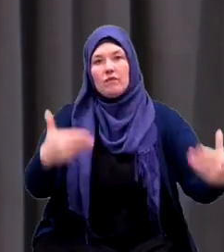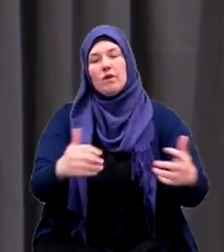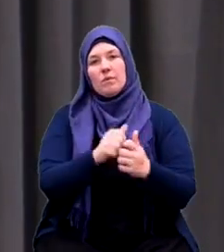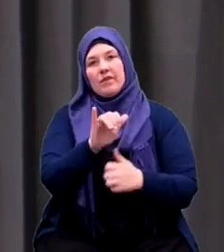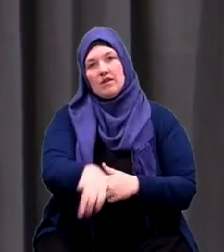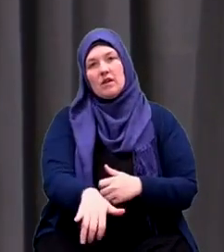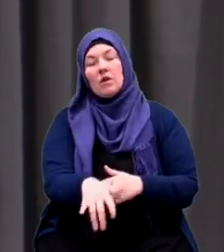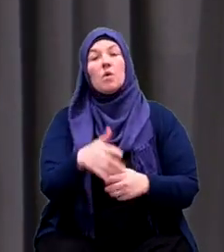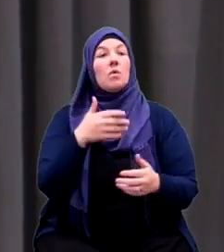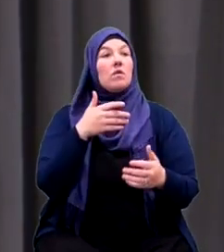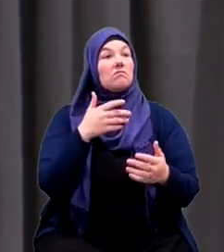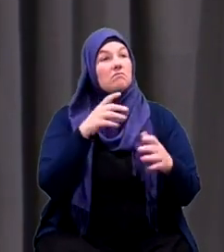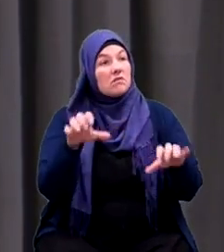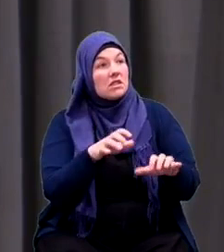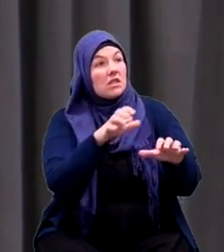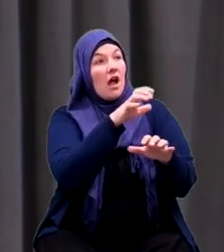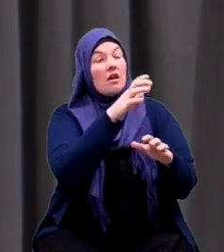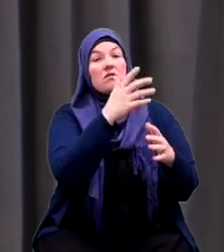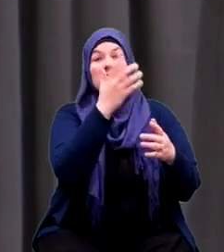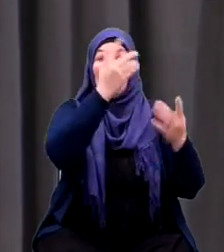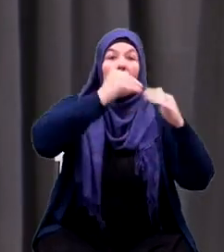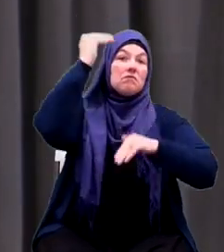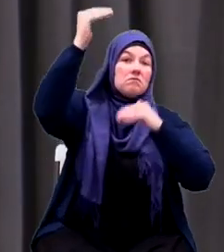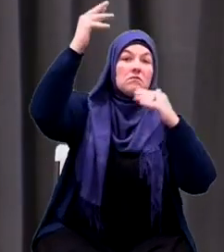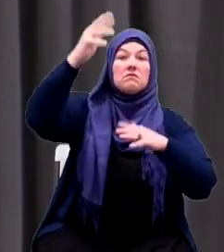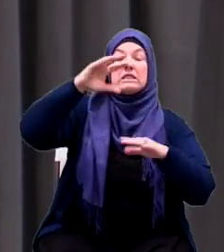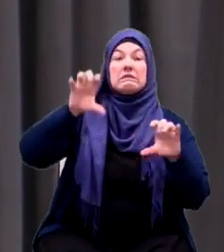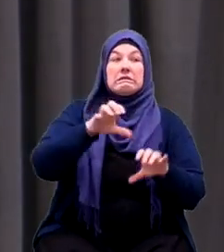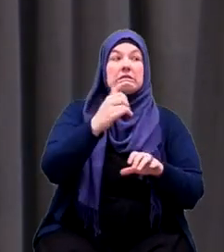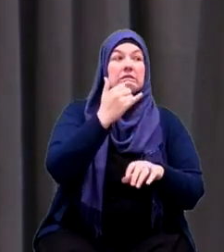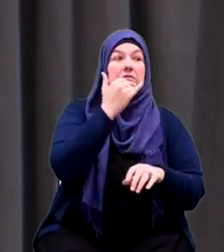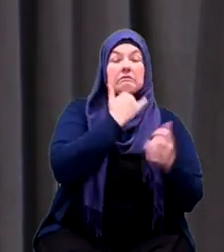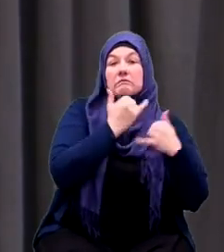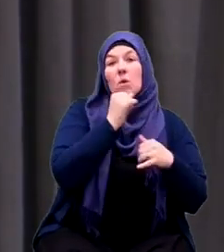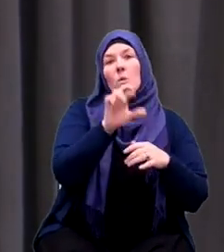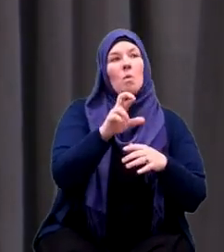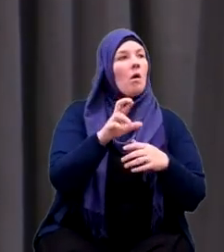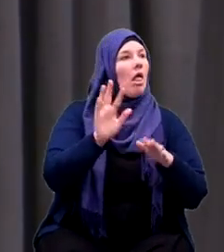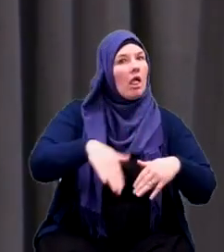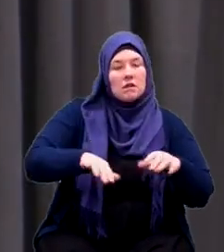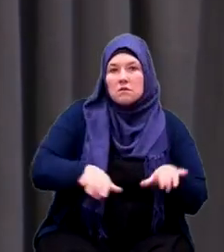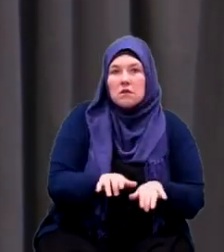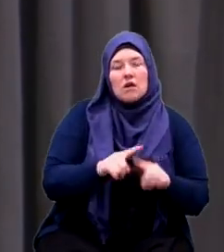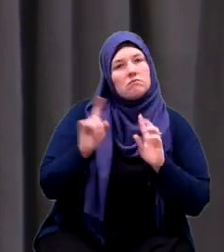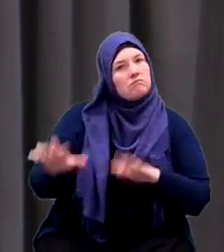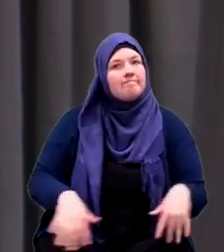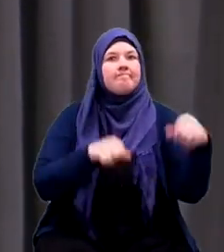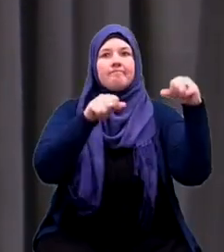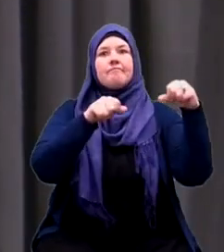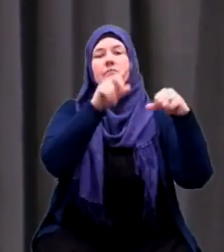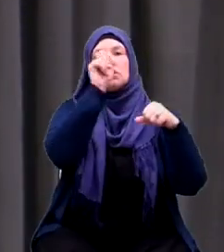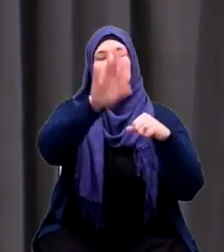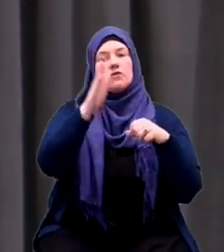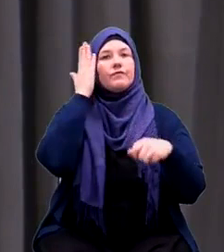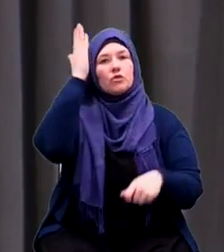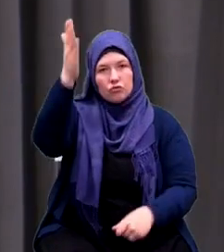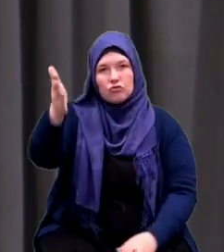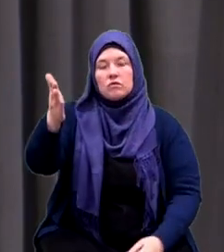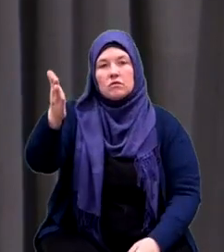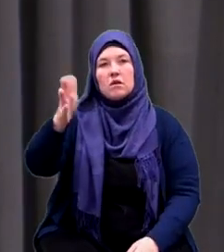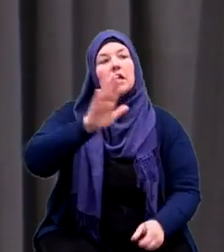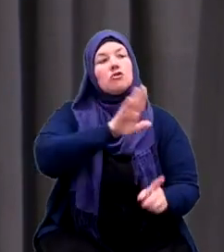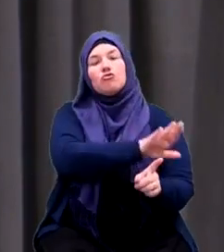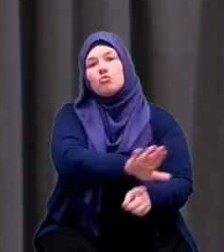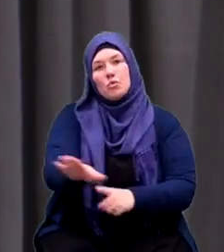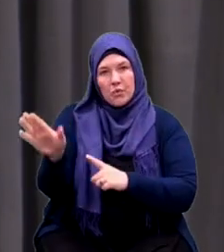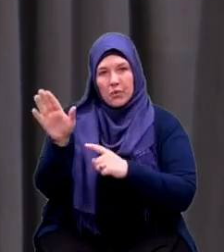it. Whatever we have done wrong or failed to do, you pick it up because it's your future. And it